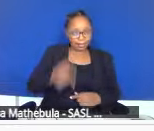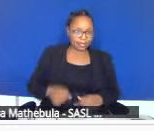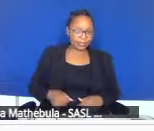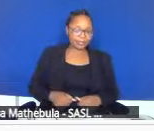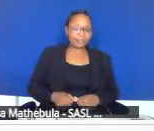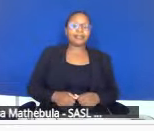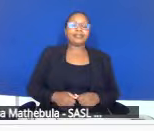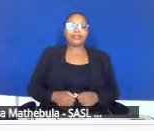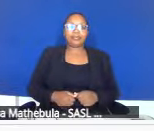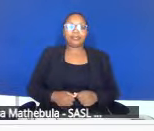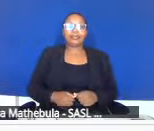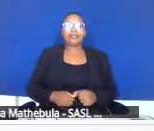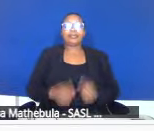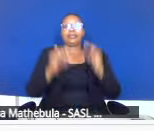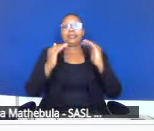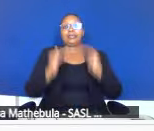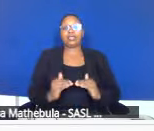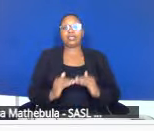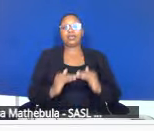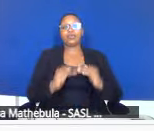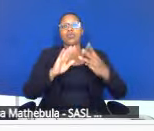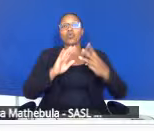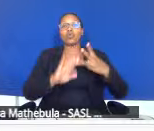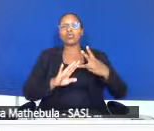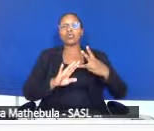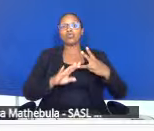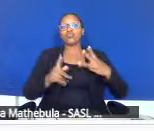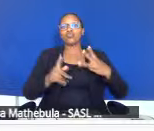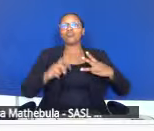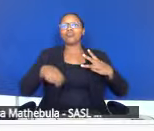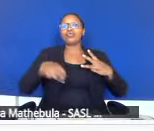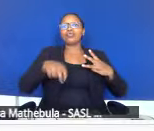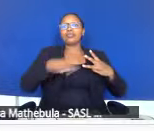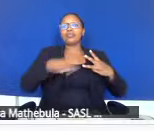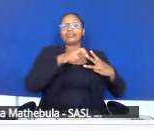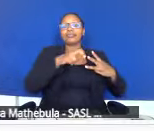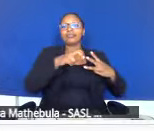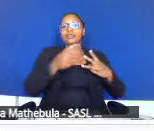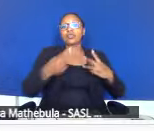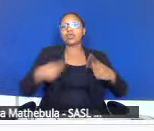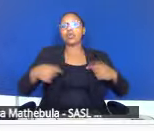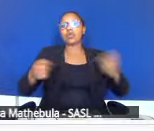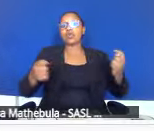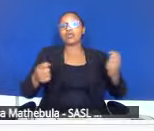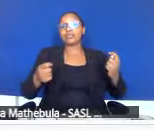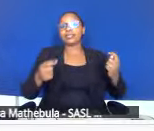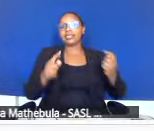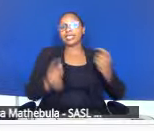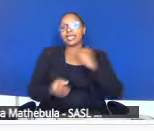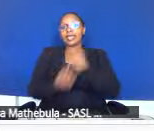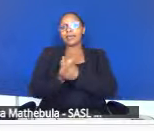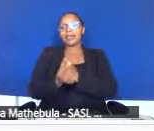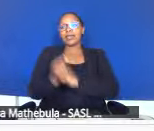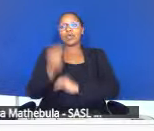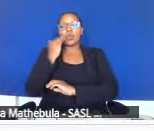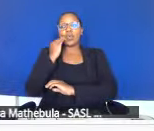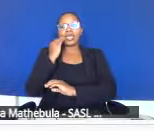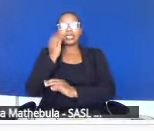Then transportation costs specifically incurred and paid in respect of a learner with